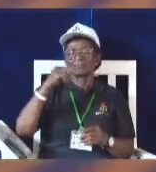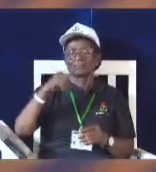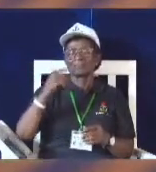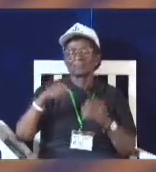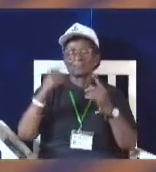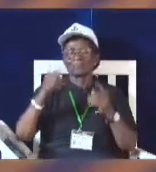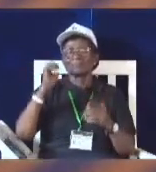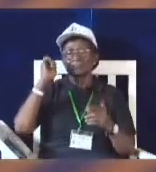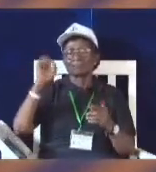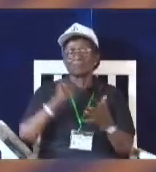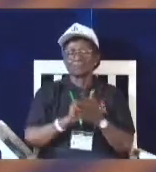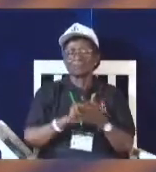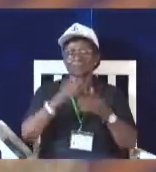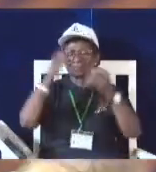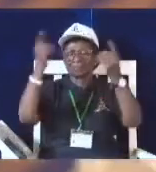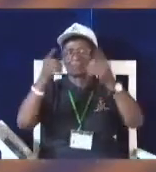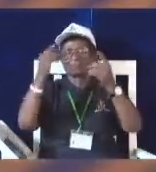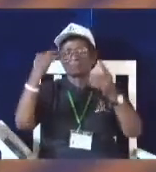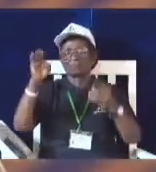sinneth is of the devil.